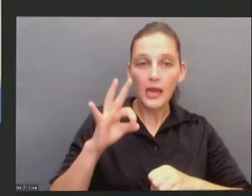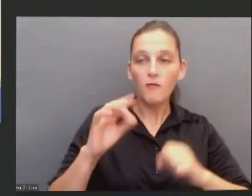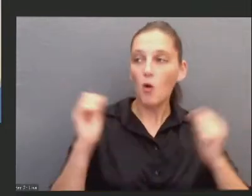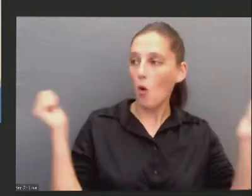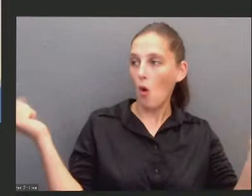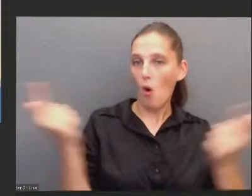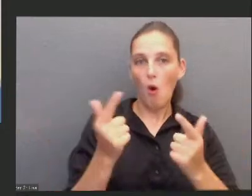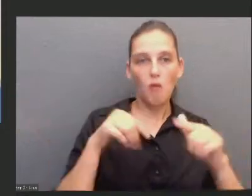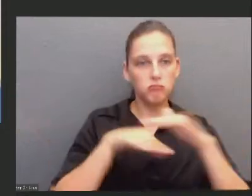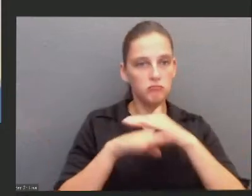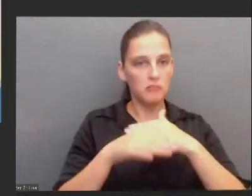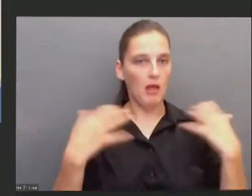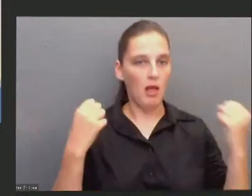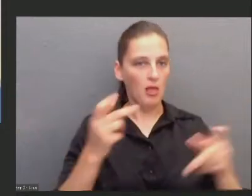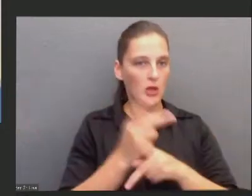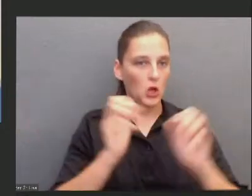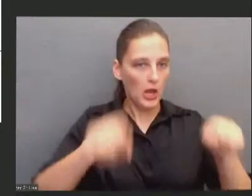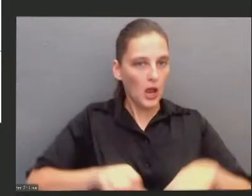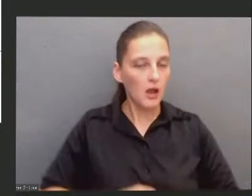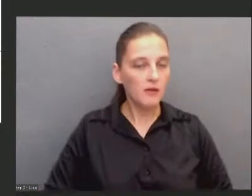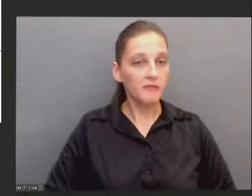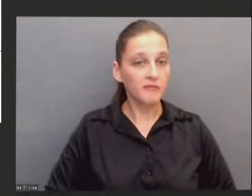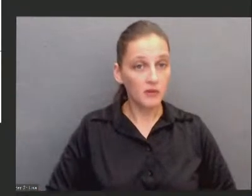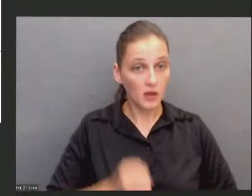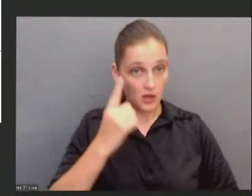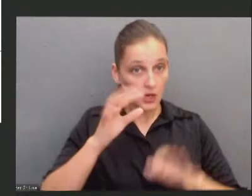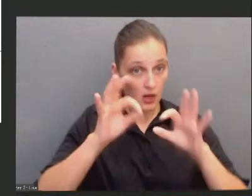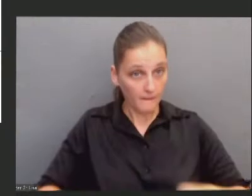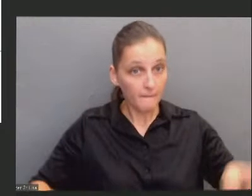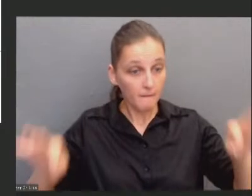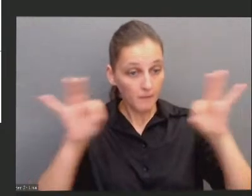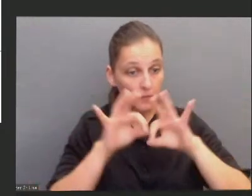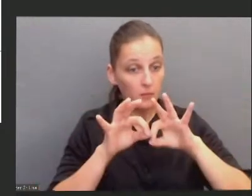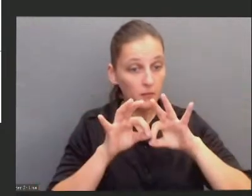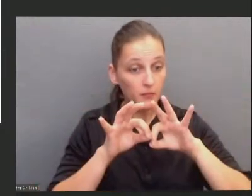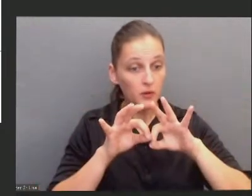to recognize. Not only is it vital that we